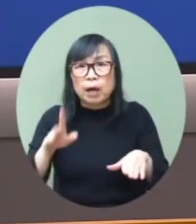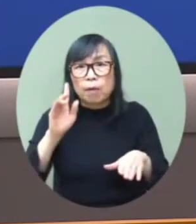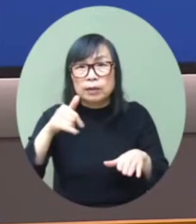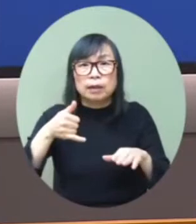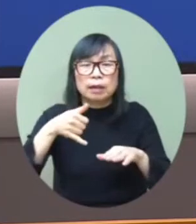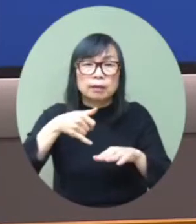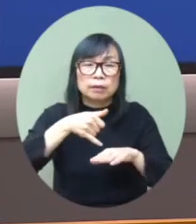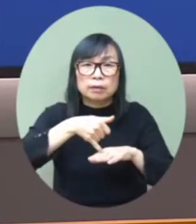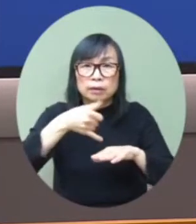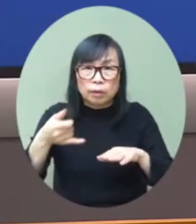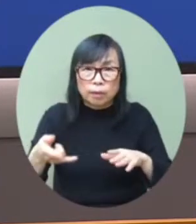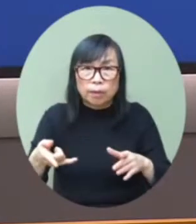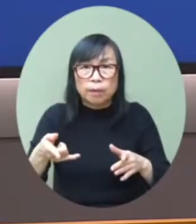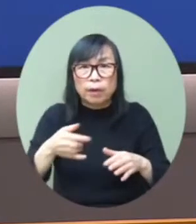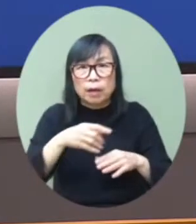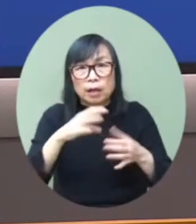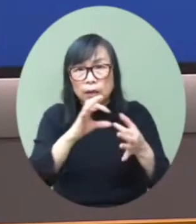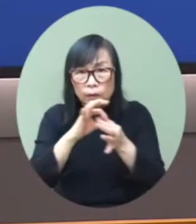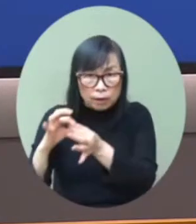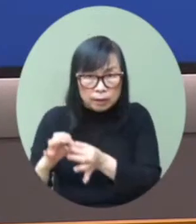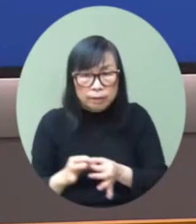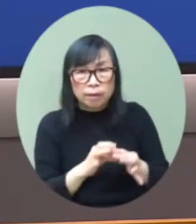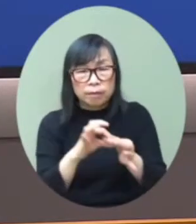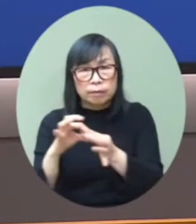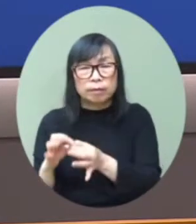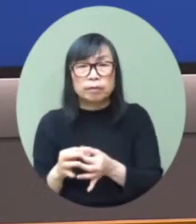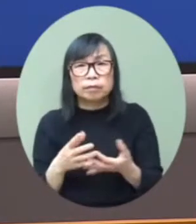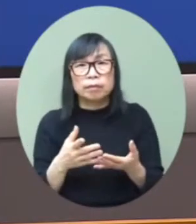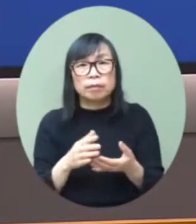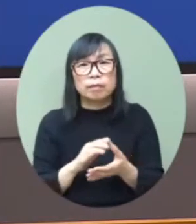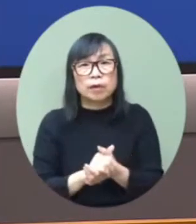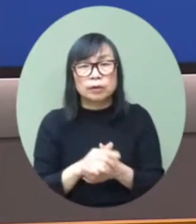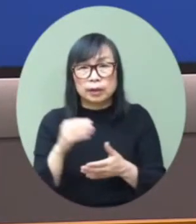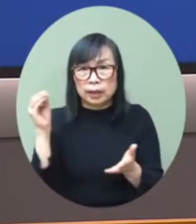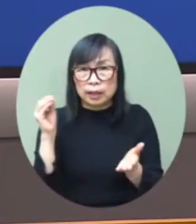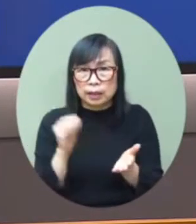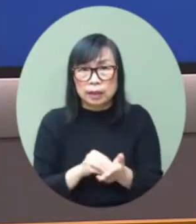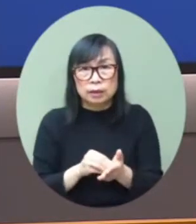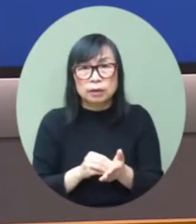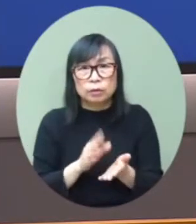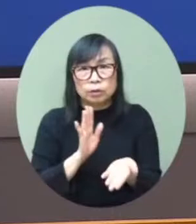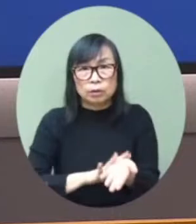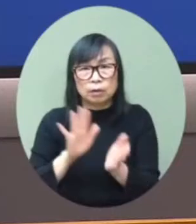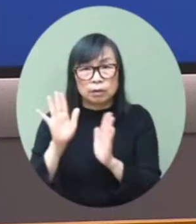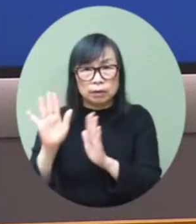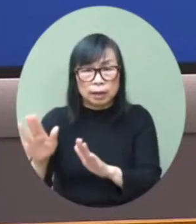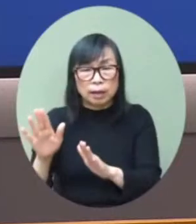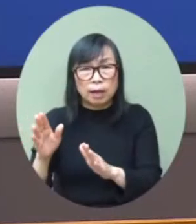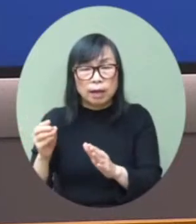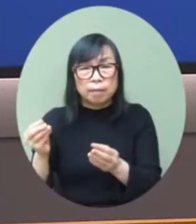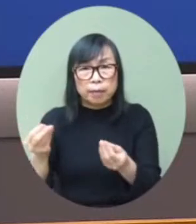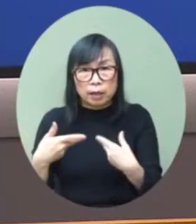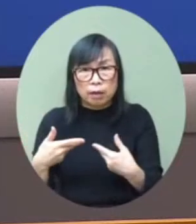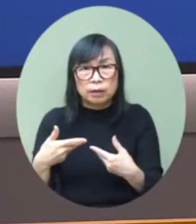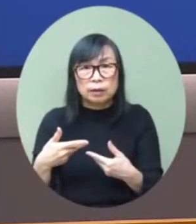lie as a platform or a springboard or a super connector.